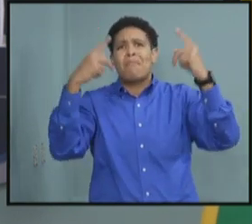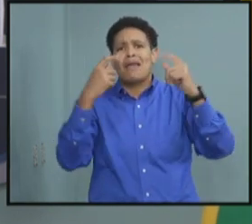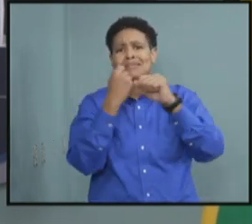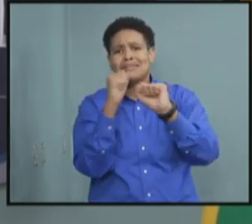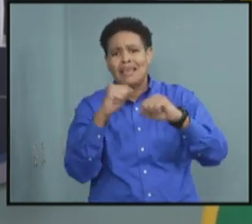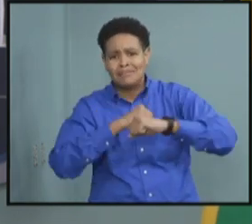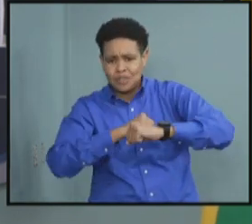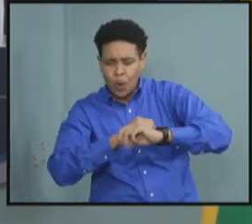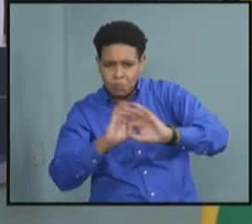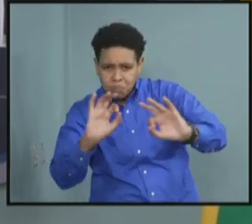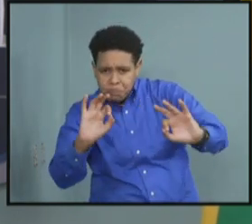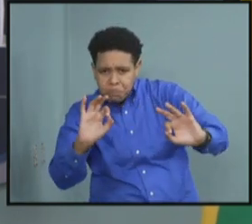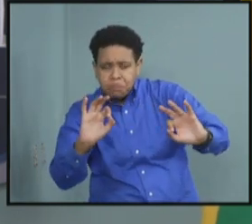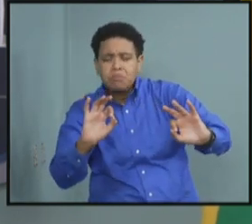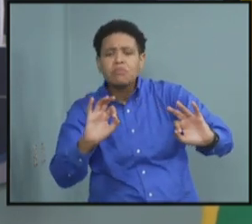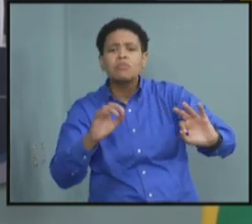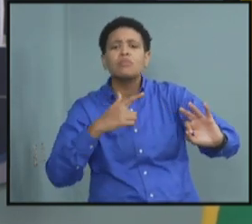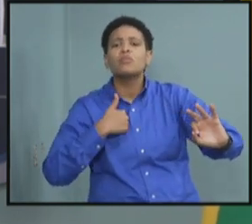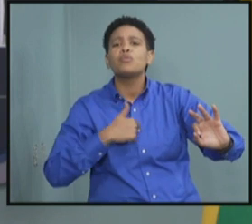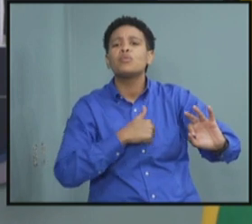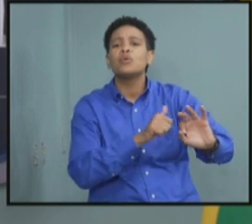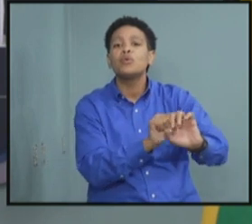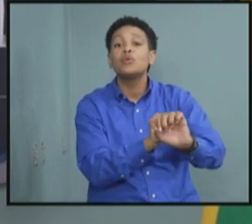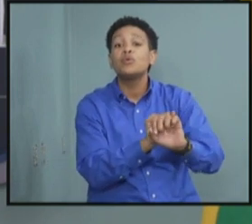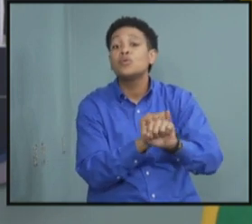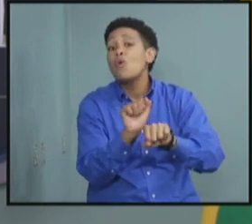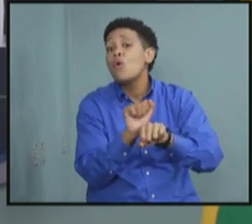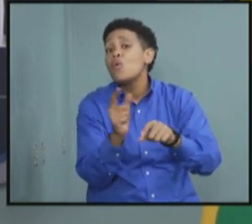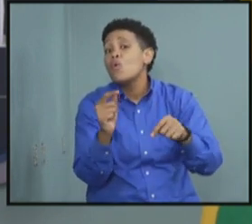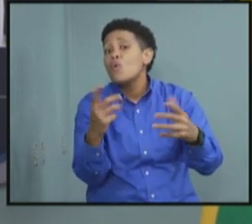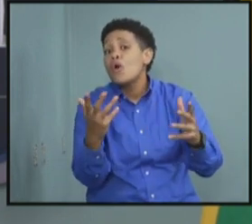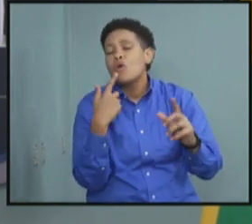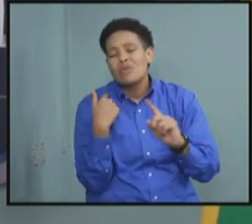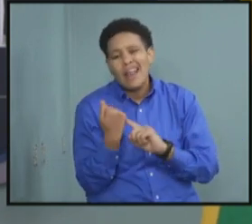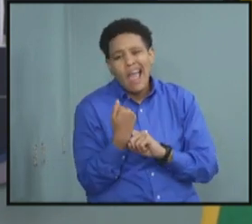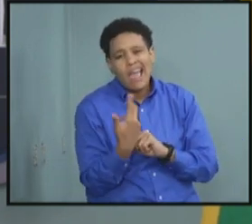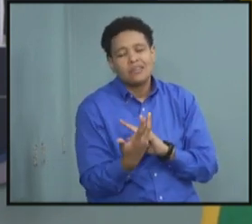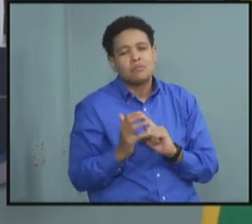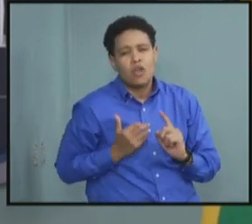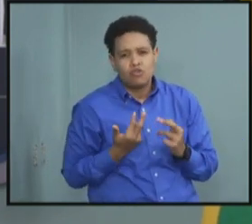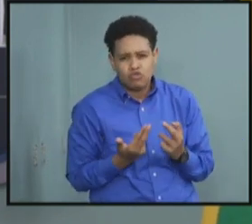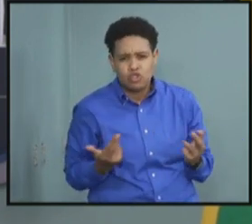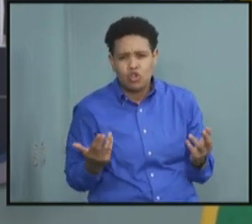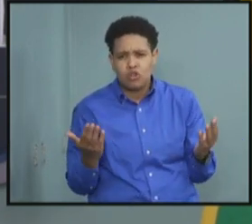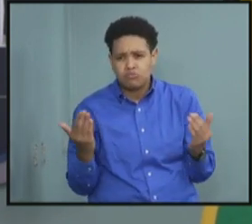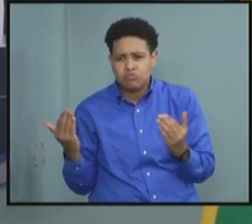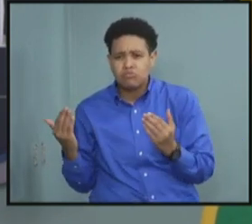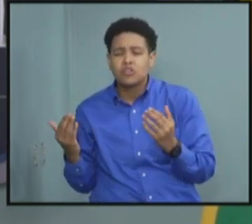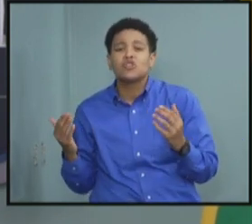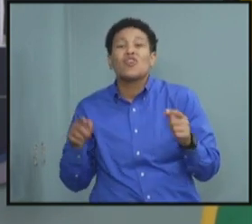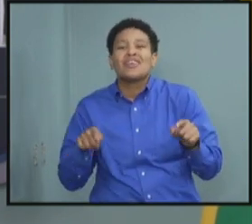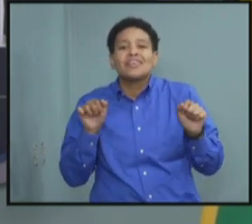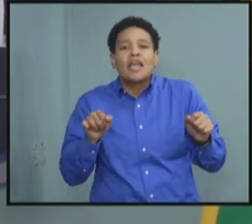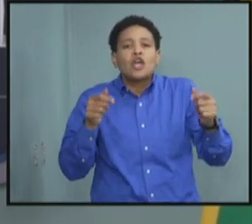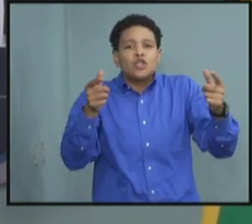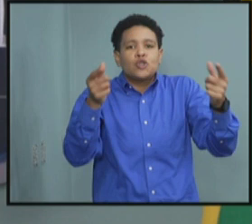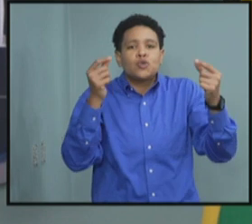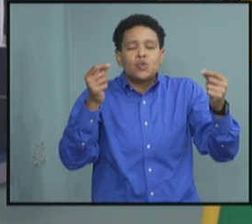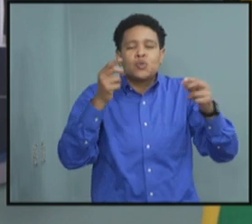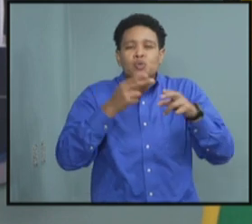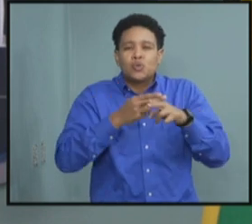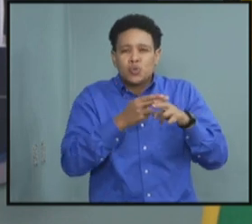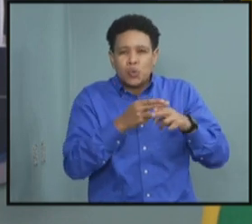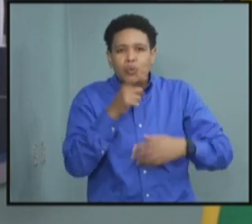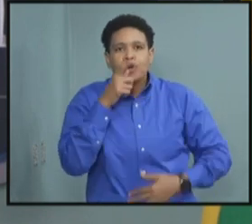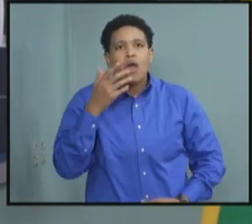securely. We are working to expand our resource base so we can get this done in